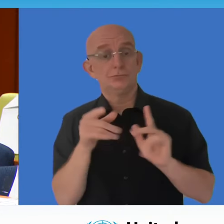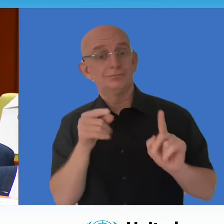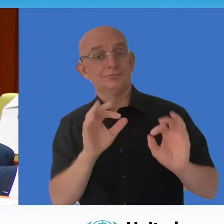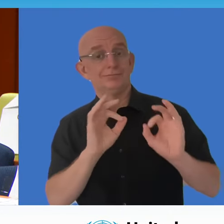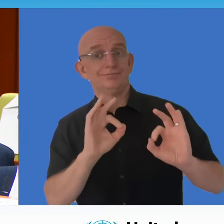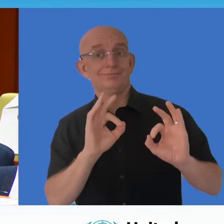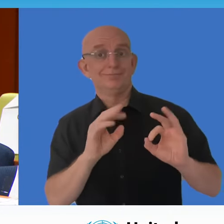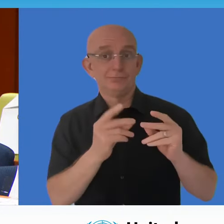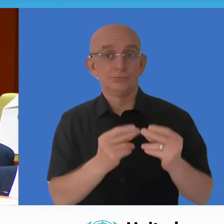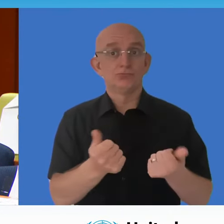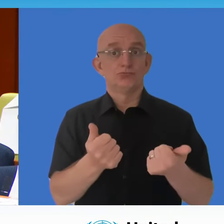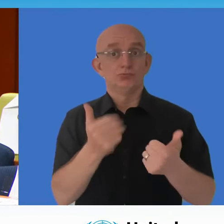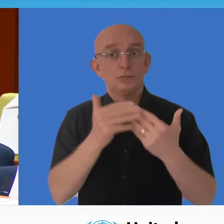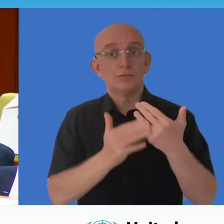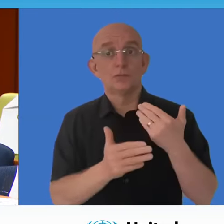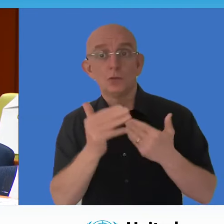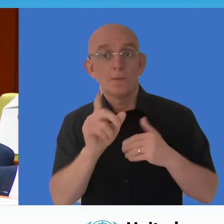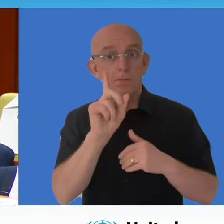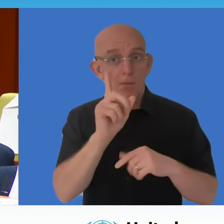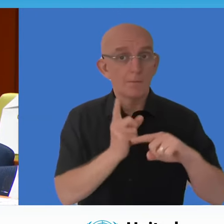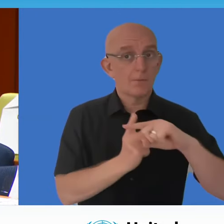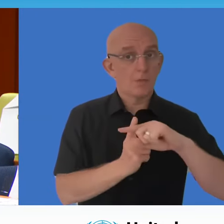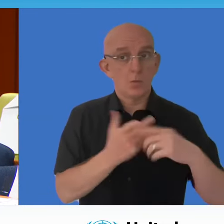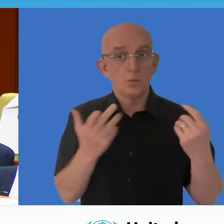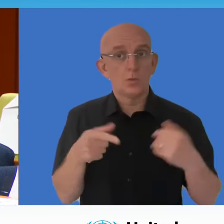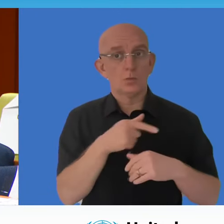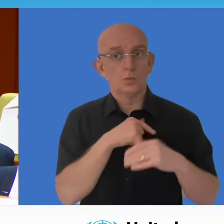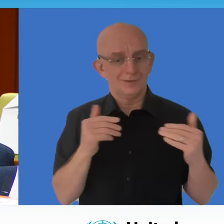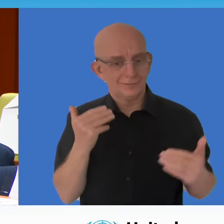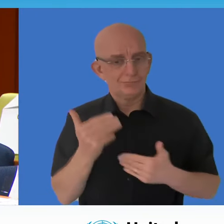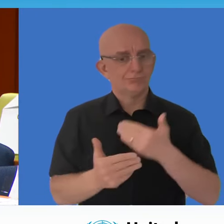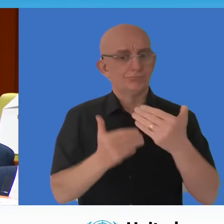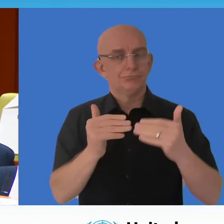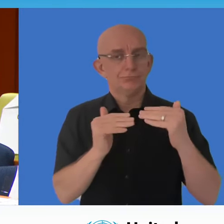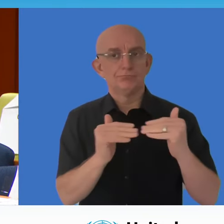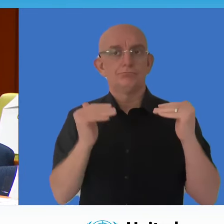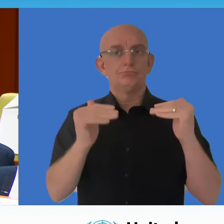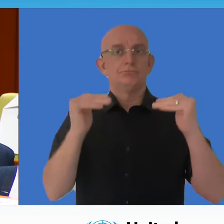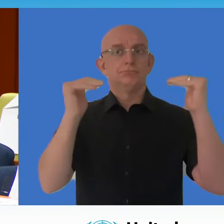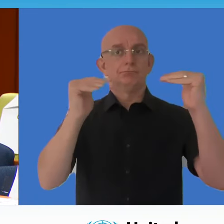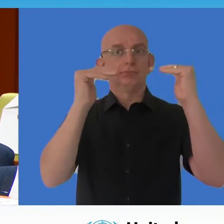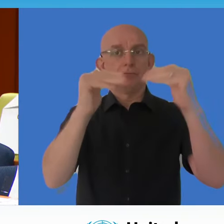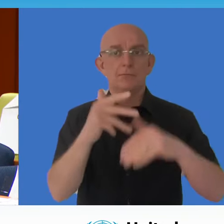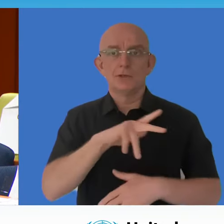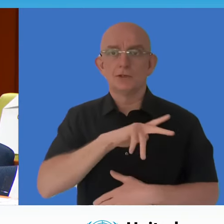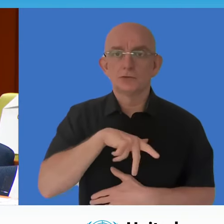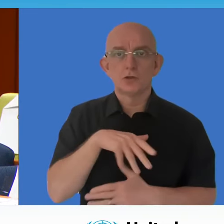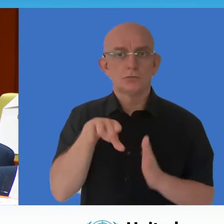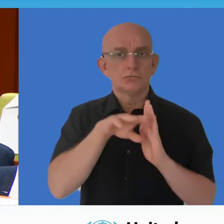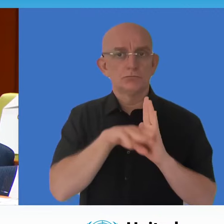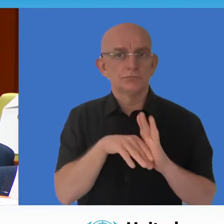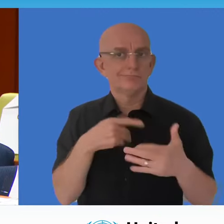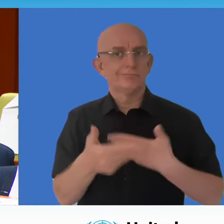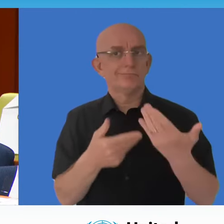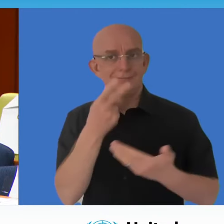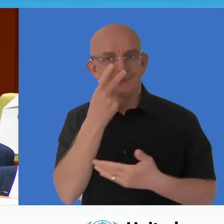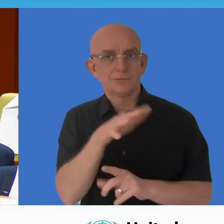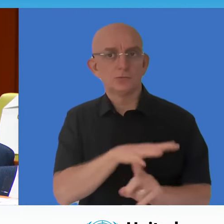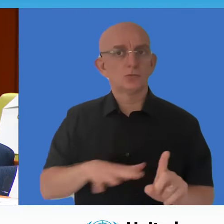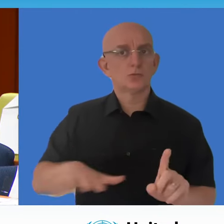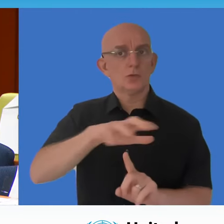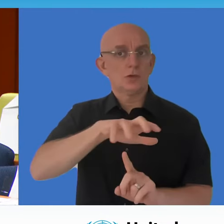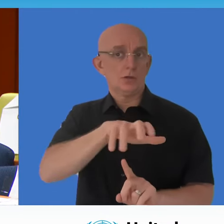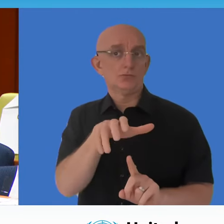but we're also accelerating the economic and social progress of the entire country. And that is why it's crucial to continue to work